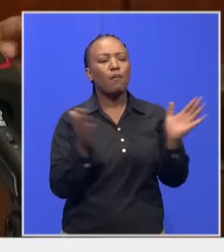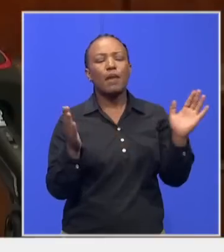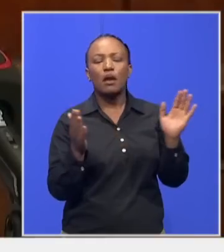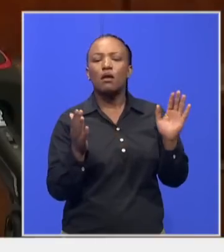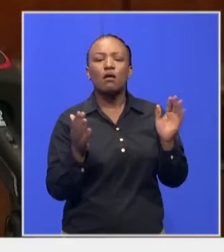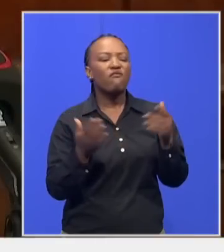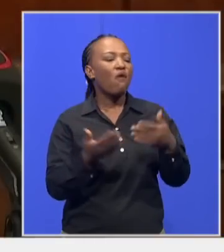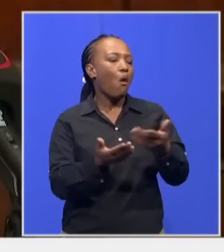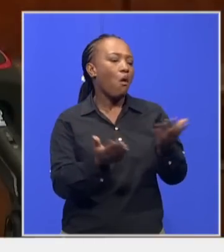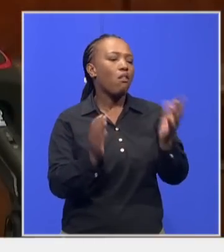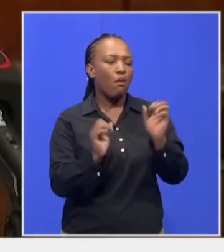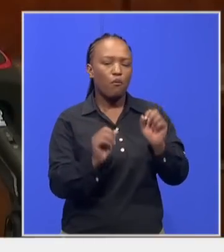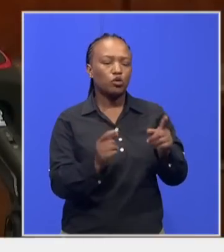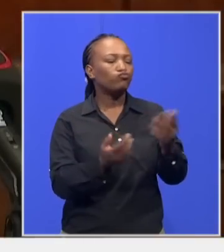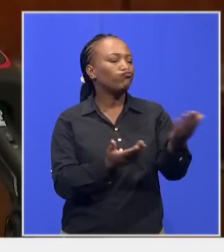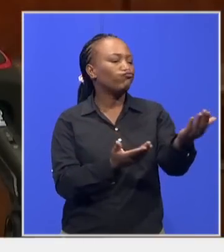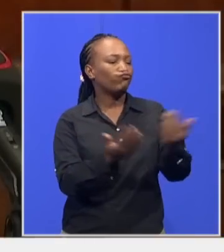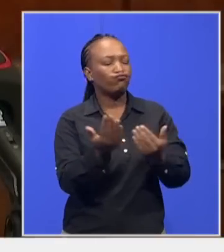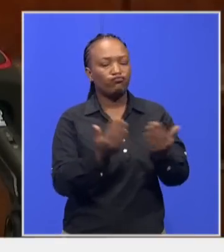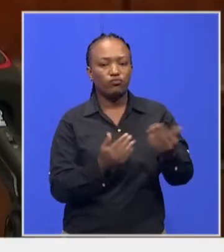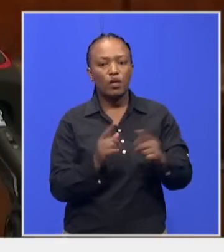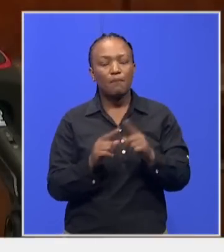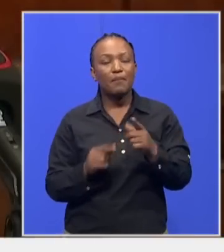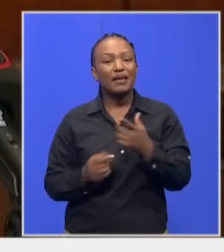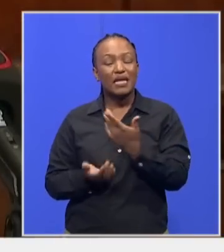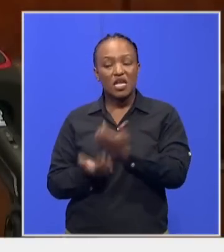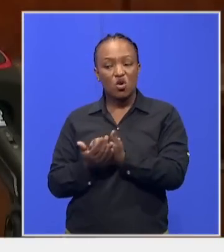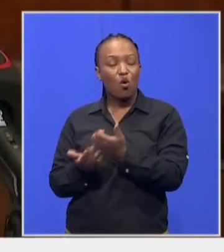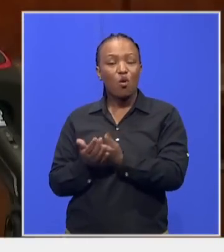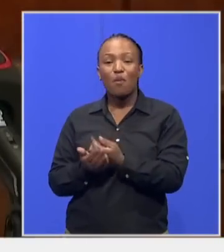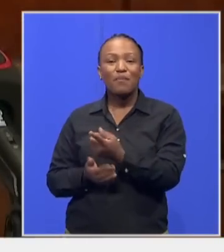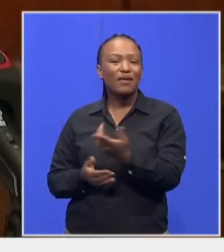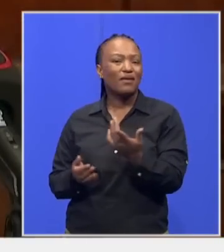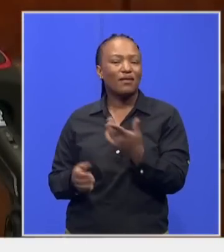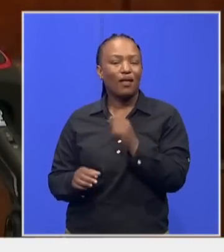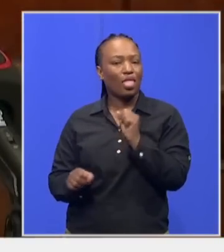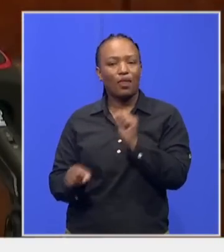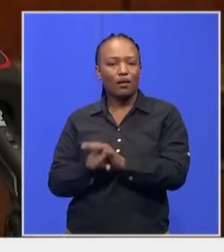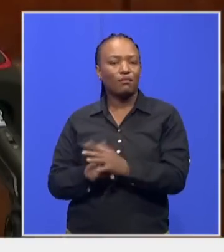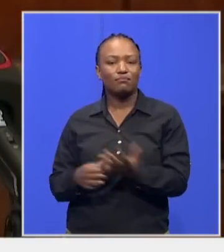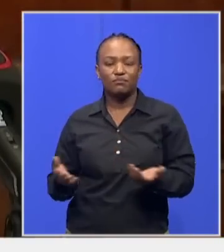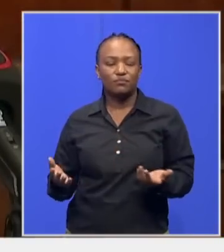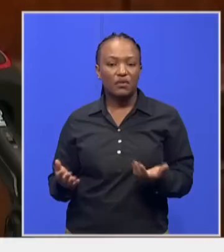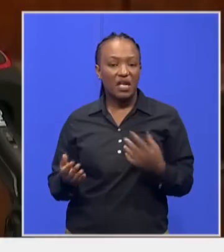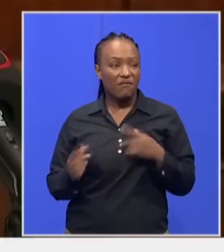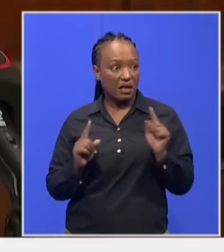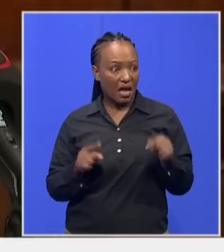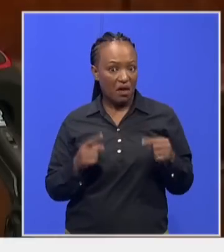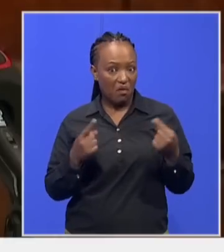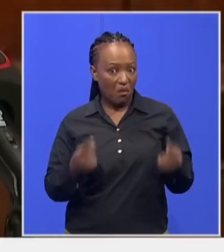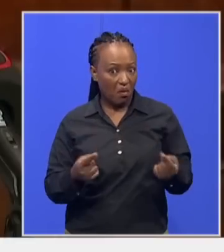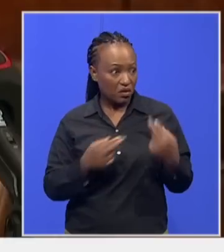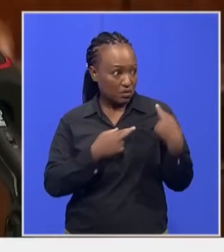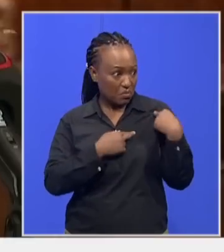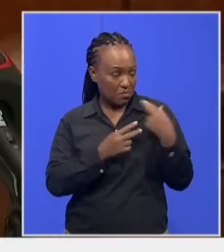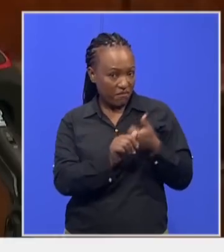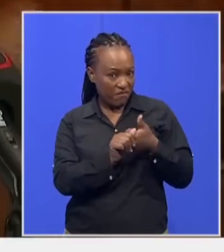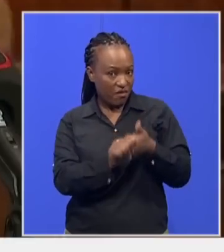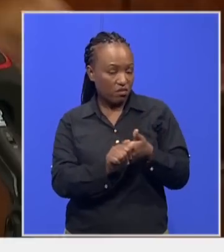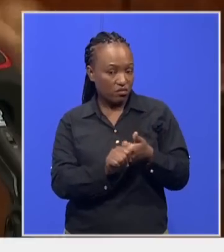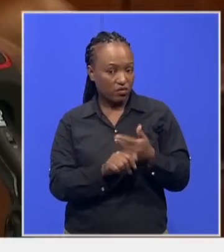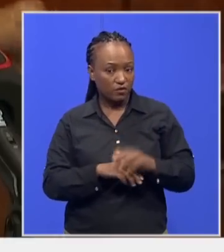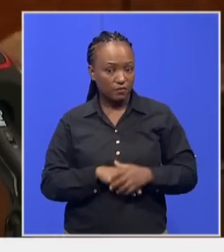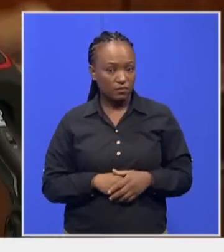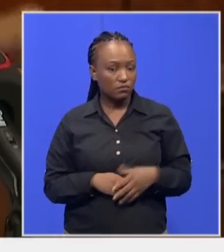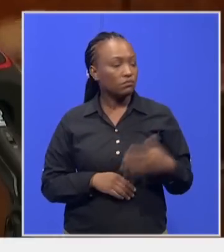available to everyone. But there's a cost to the economy. So if you are unable to meet your obligations within that time frame, we are not